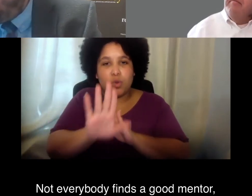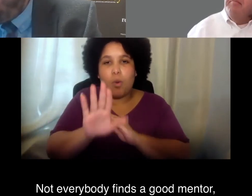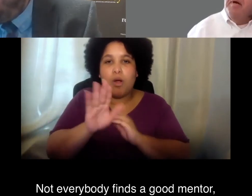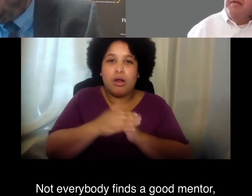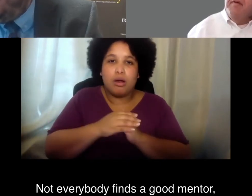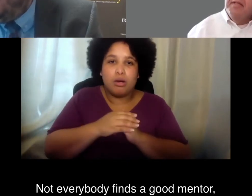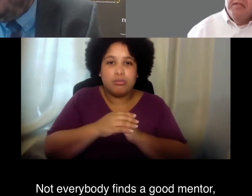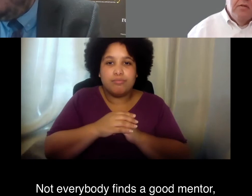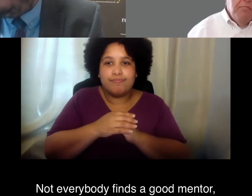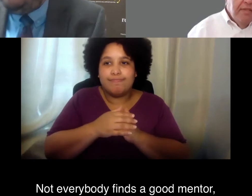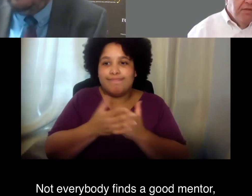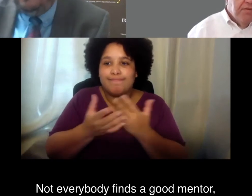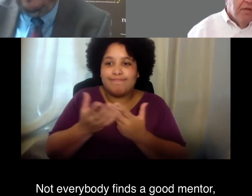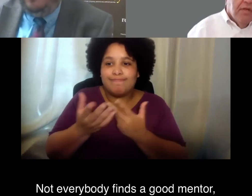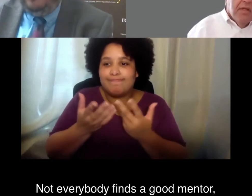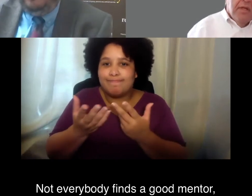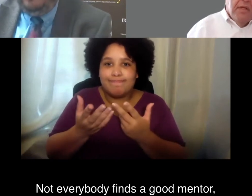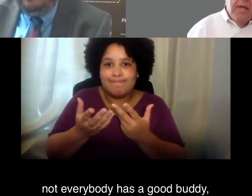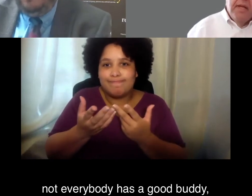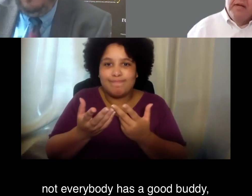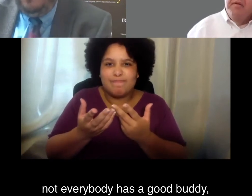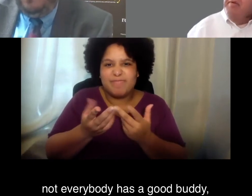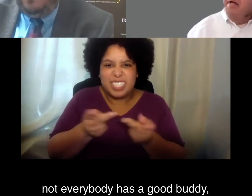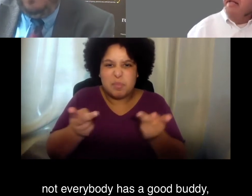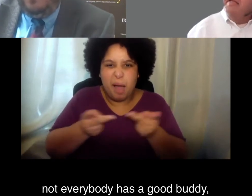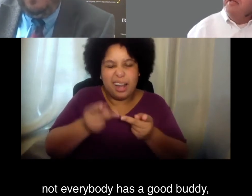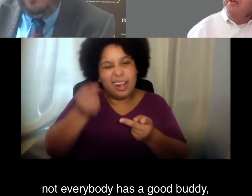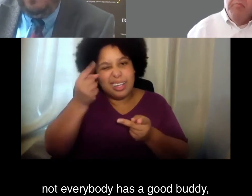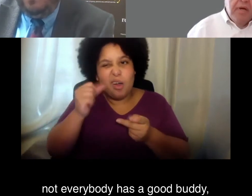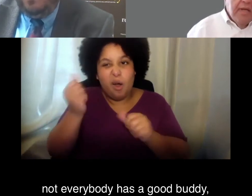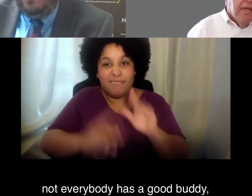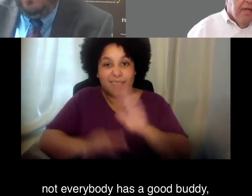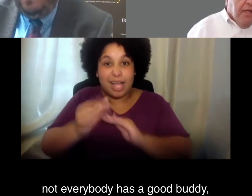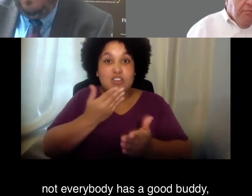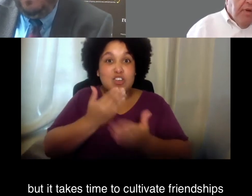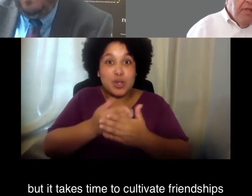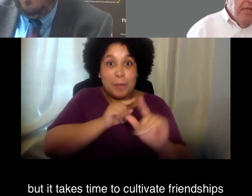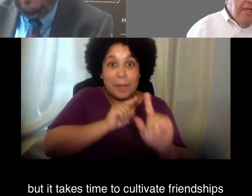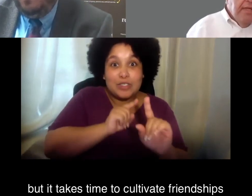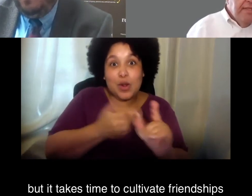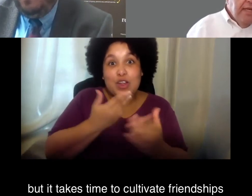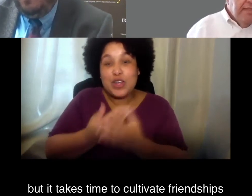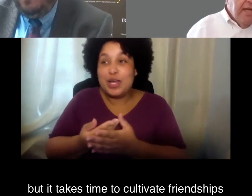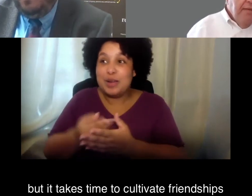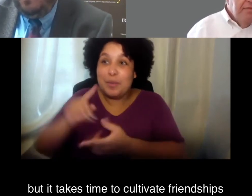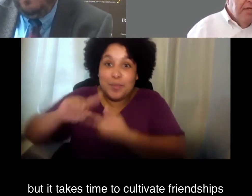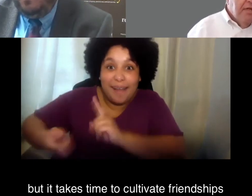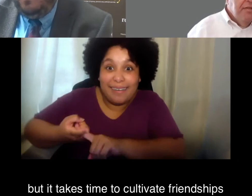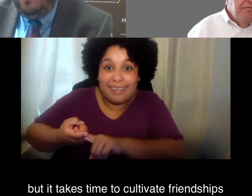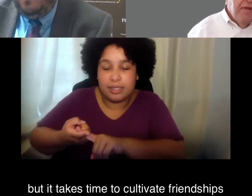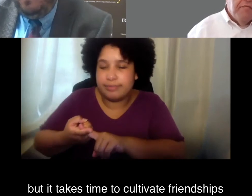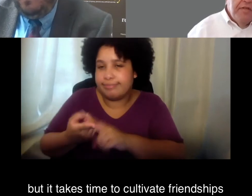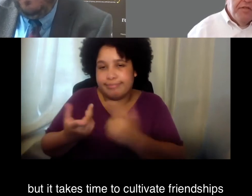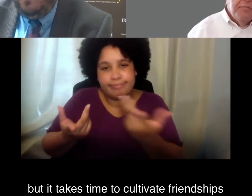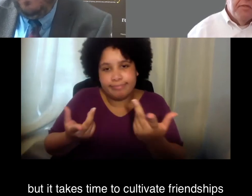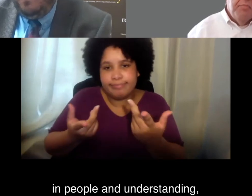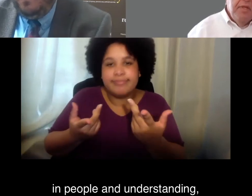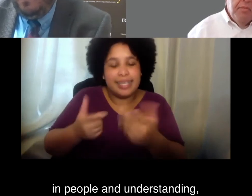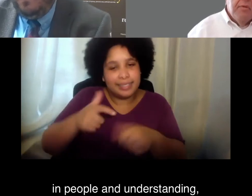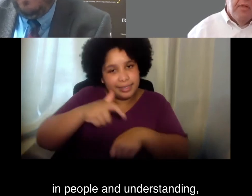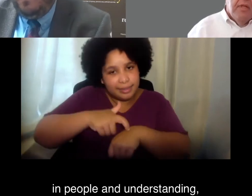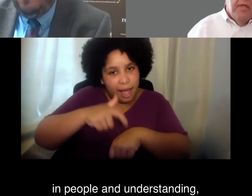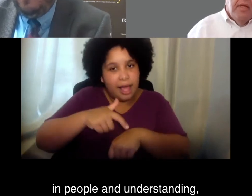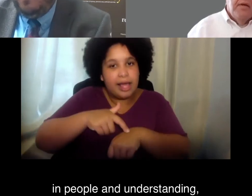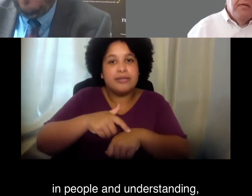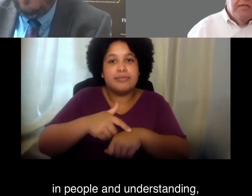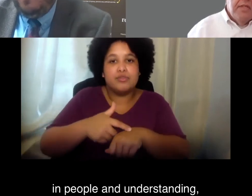Not everybody finds a good mentor. Not everybody has a good buddy, but it takes time to cultivate friendships and